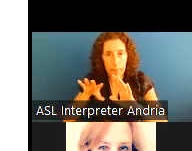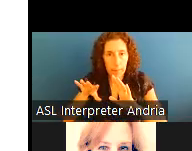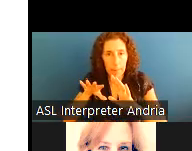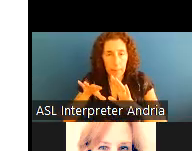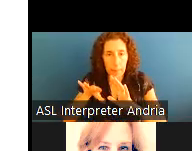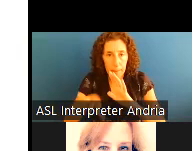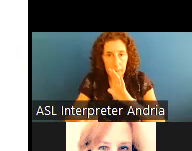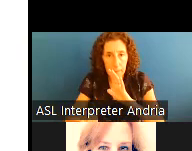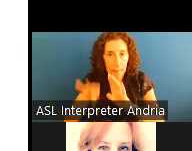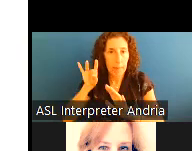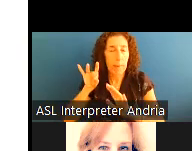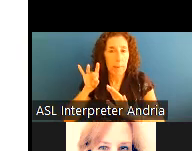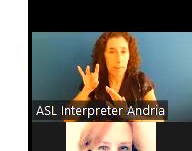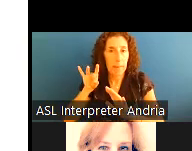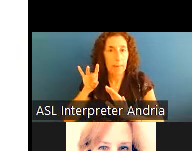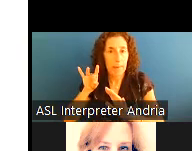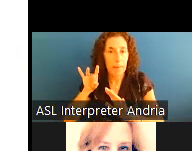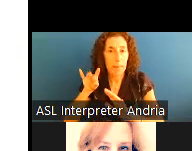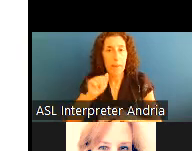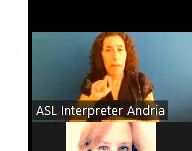visible to the naked eye.